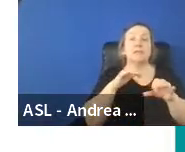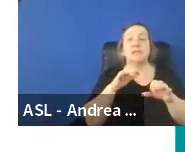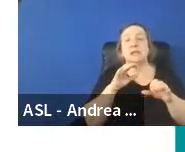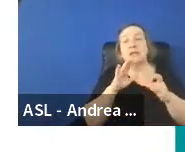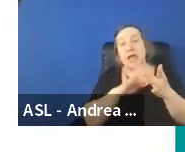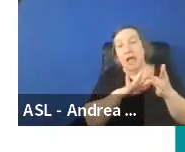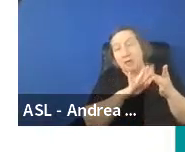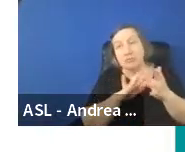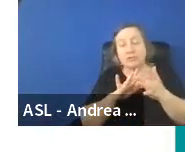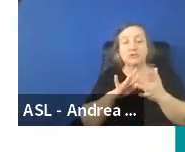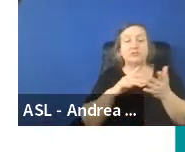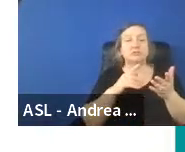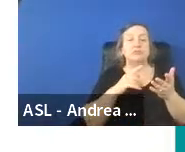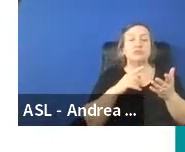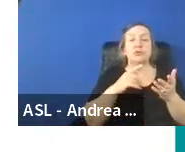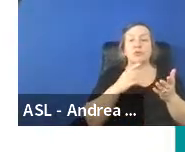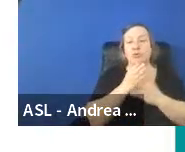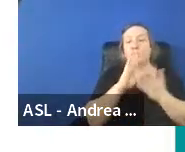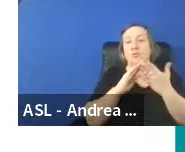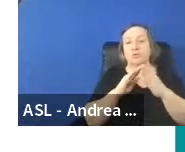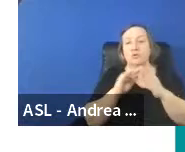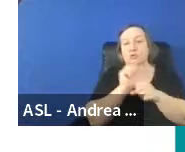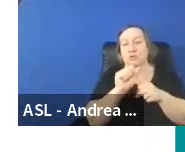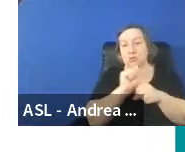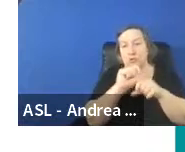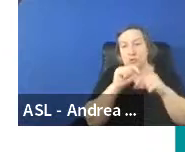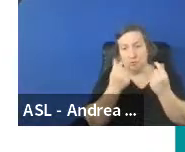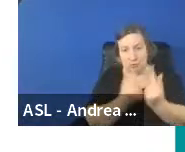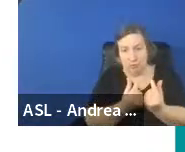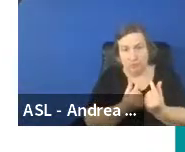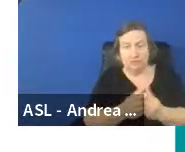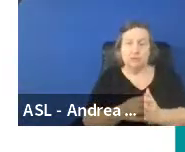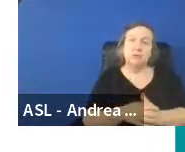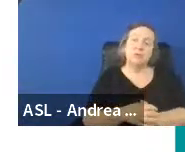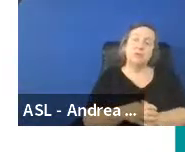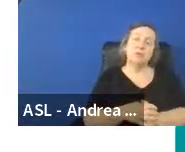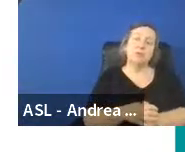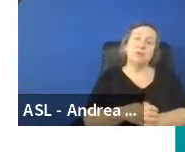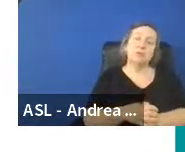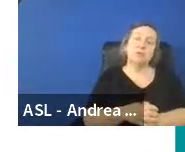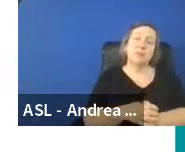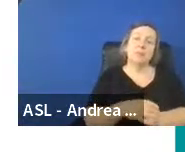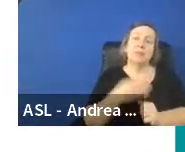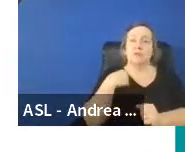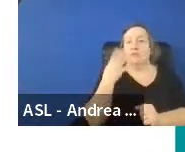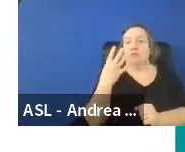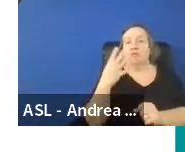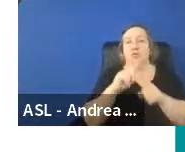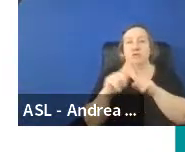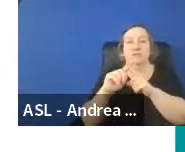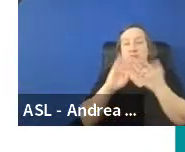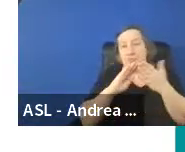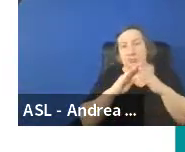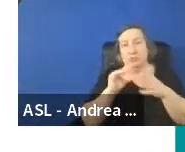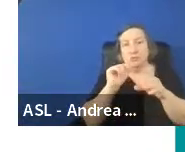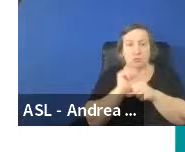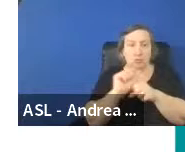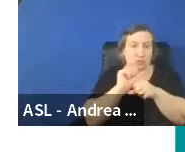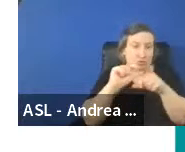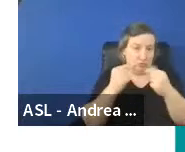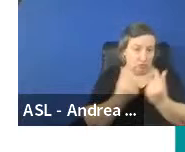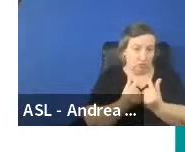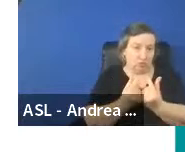design options was through our community working groups. And we had 4 different community working groups that